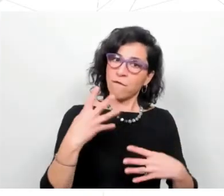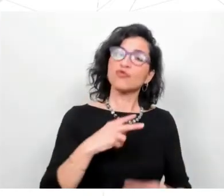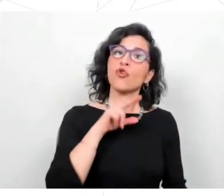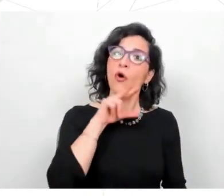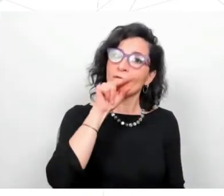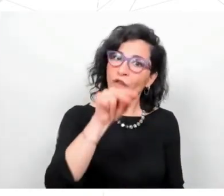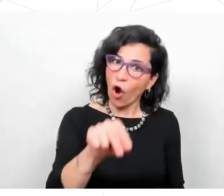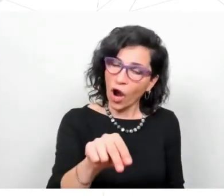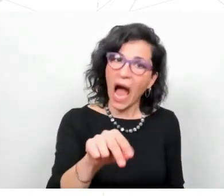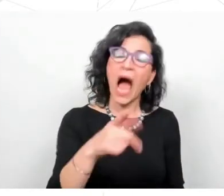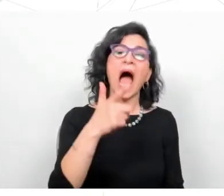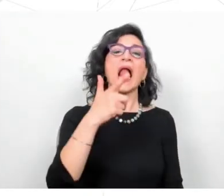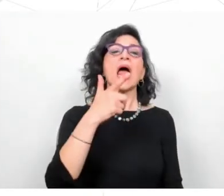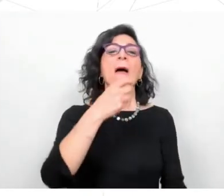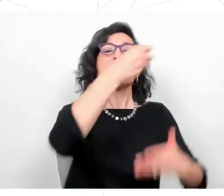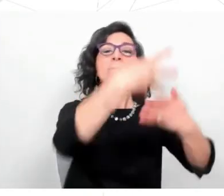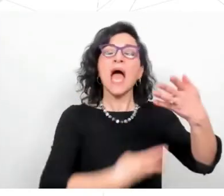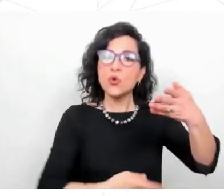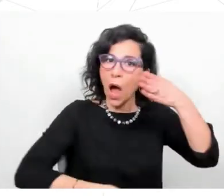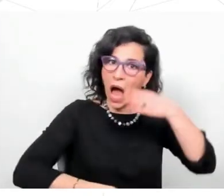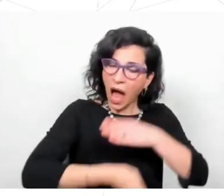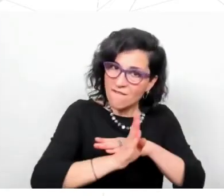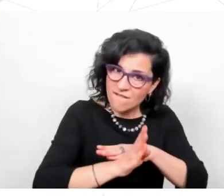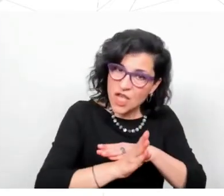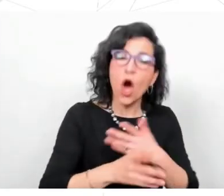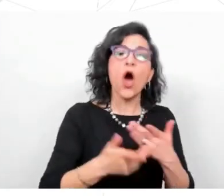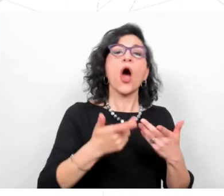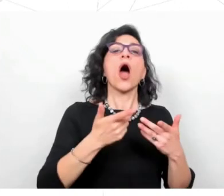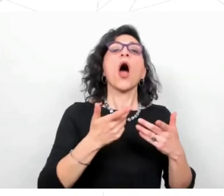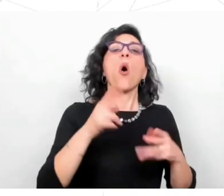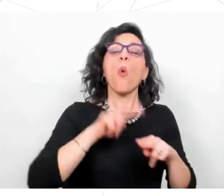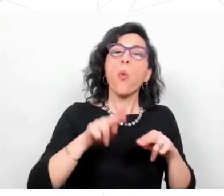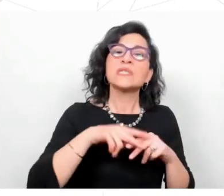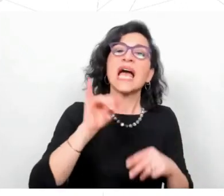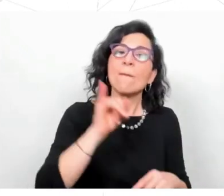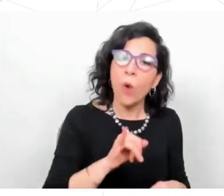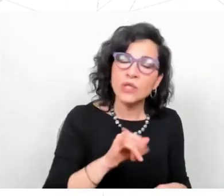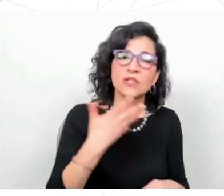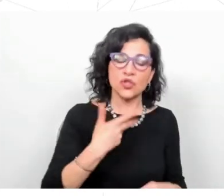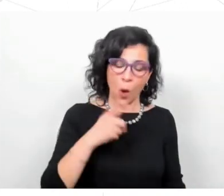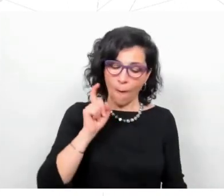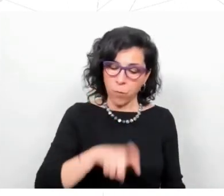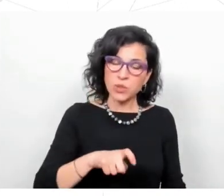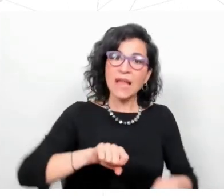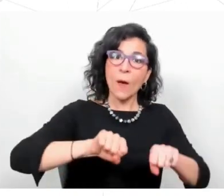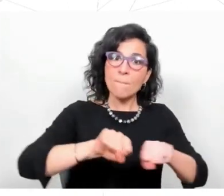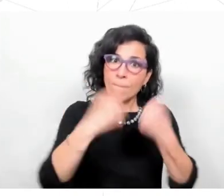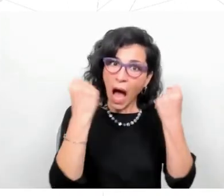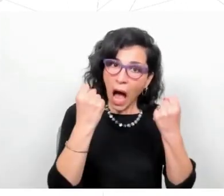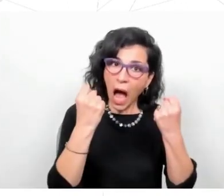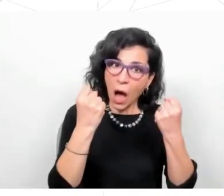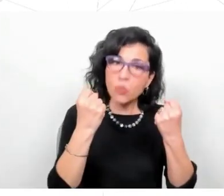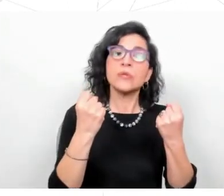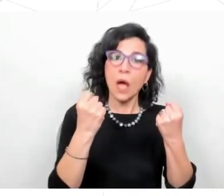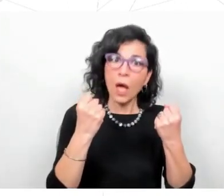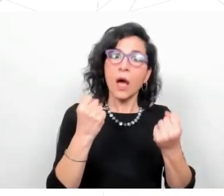it, but you don't want to be clicking on the links, you just want to be able to read it. You can actually pause the eye gaze and interpret the